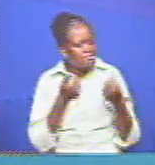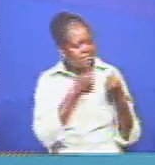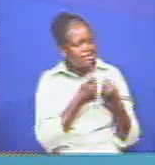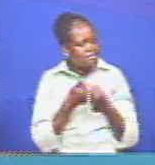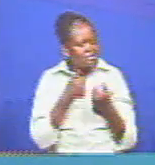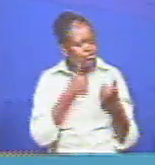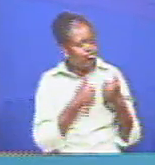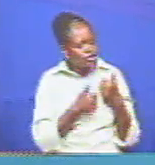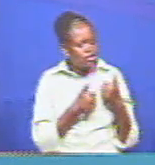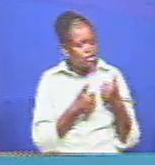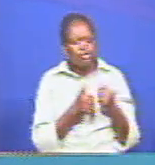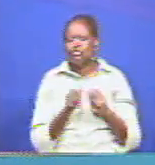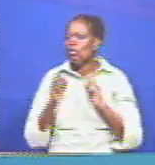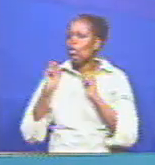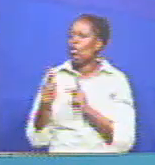the challenges okay. you've...